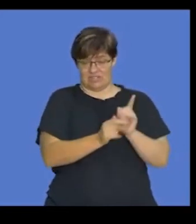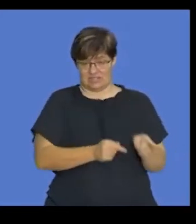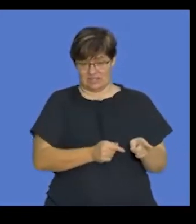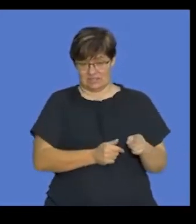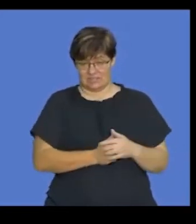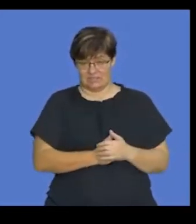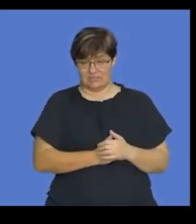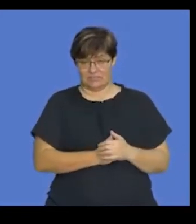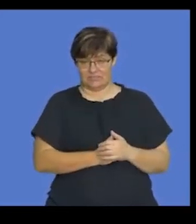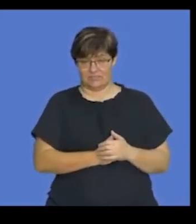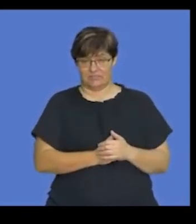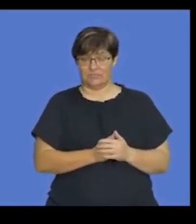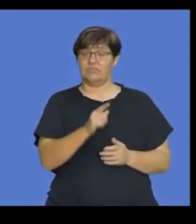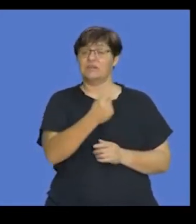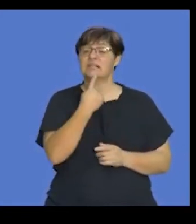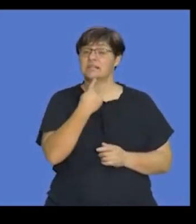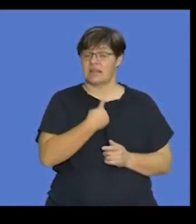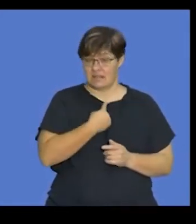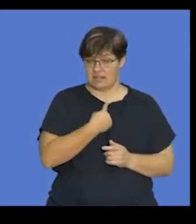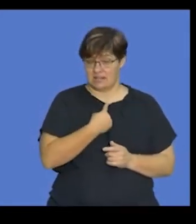they're saying to you,